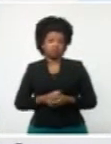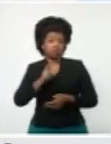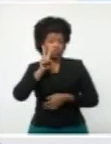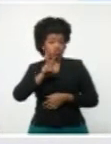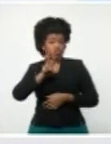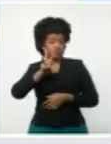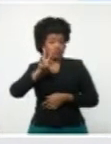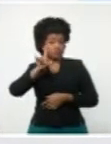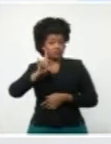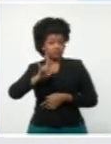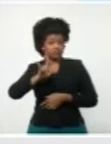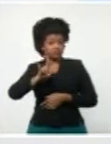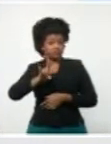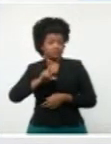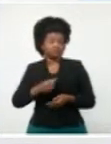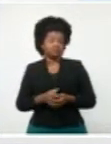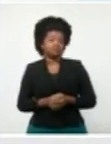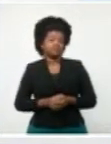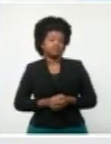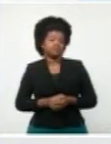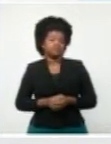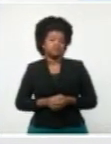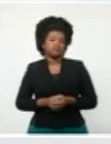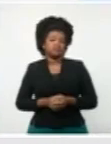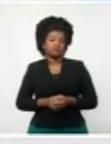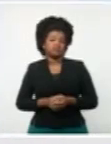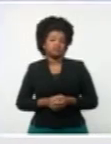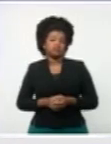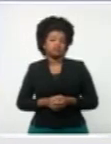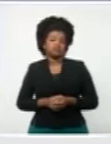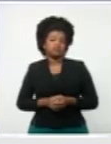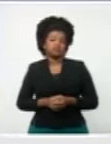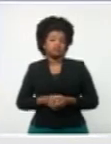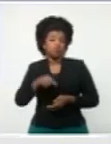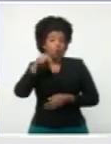Pedro Curie Institute for Tropical Medicine here in Havana.